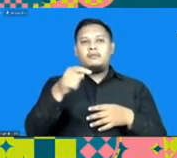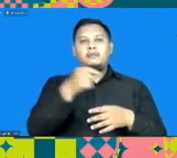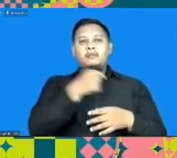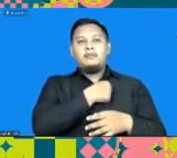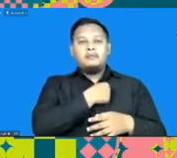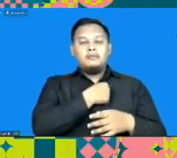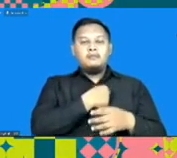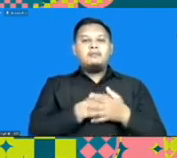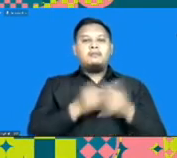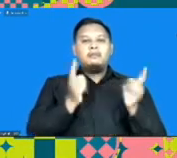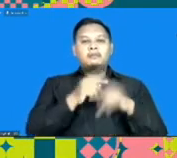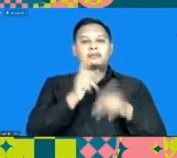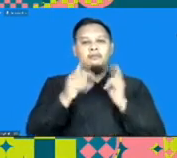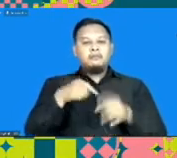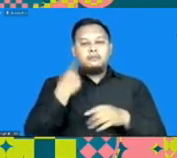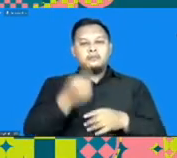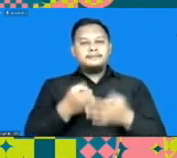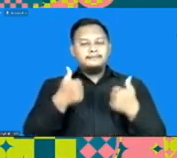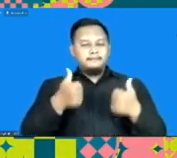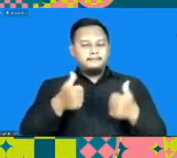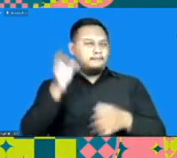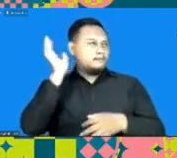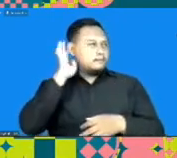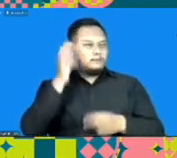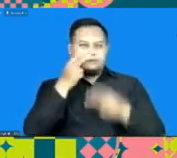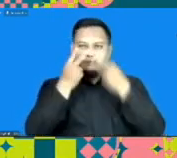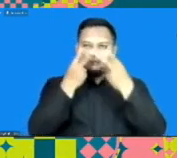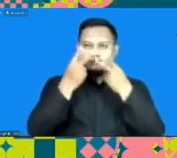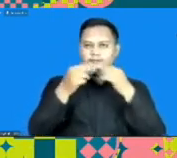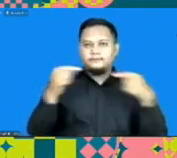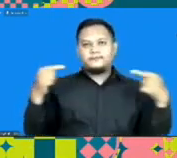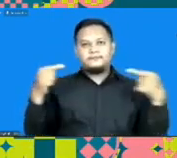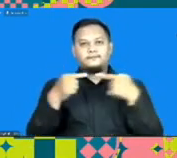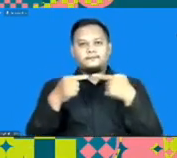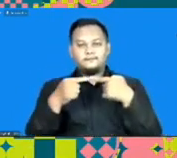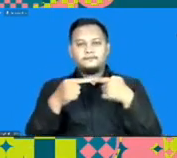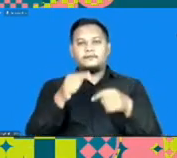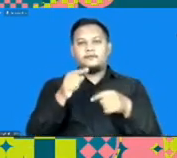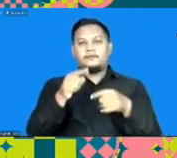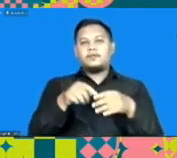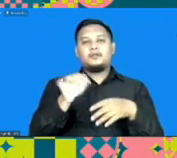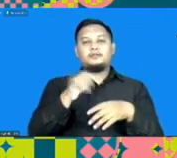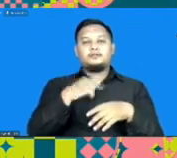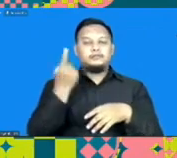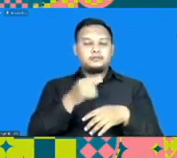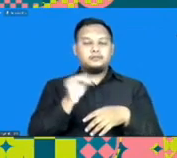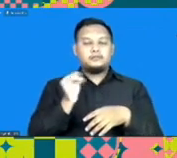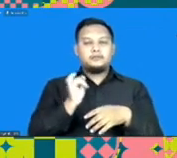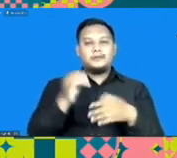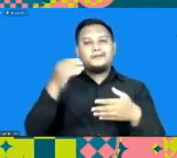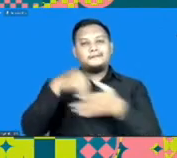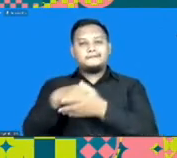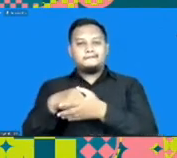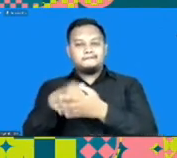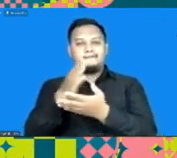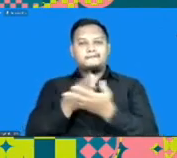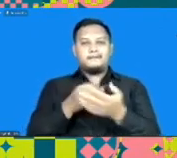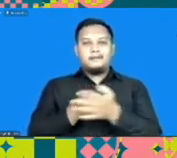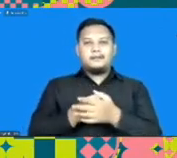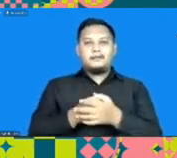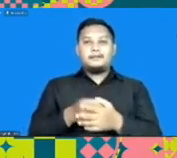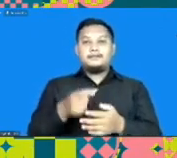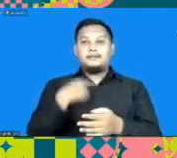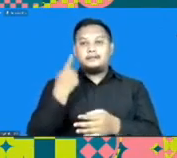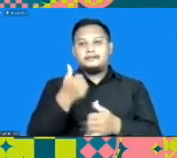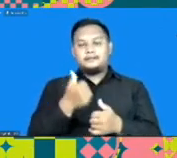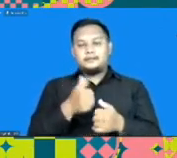see, and align themselves so that we are part of with them in India. And if we could make one commitment, I guess, as well